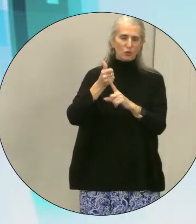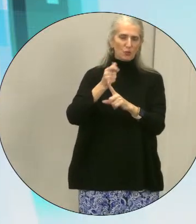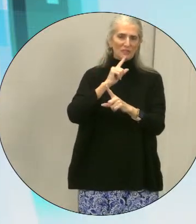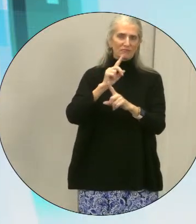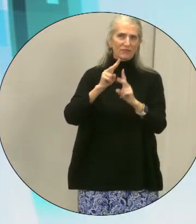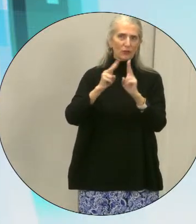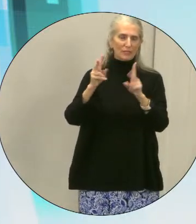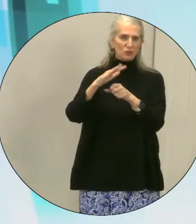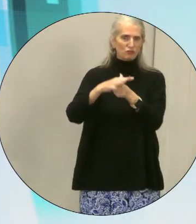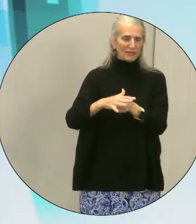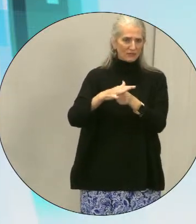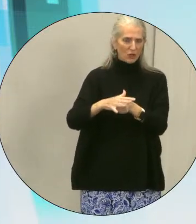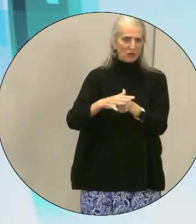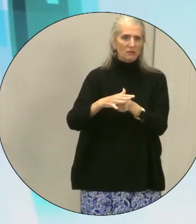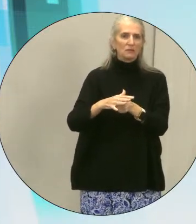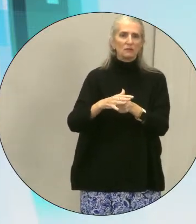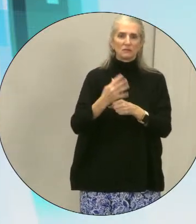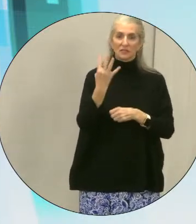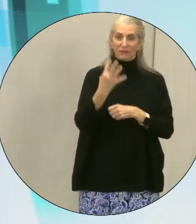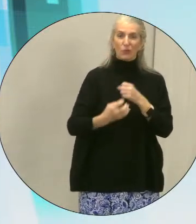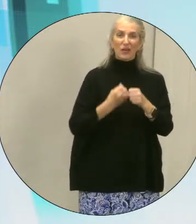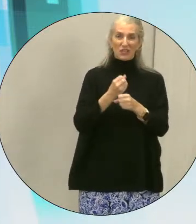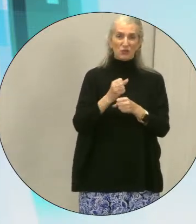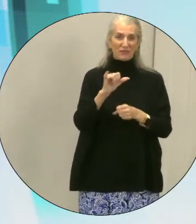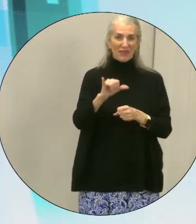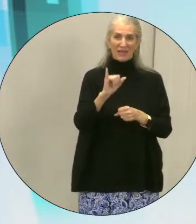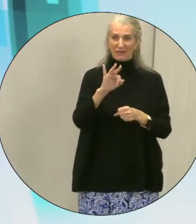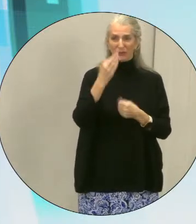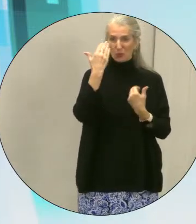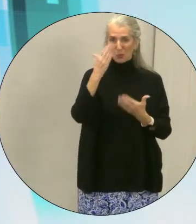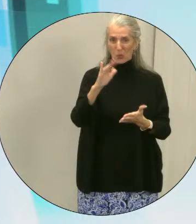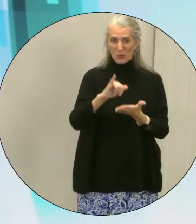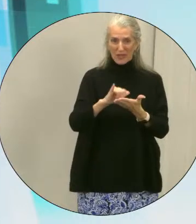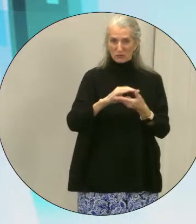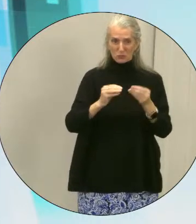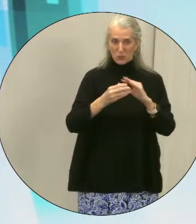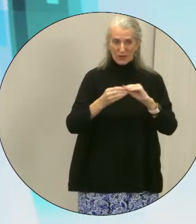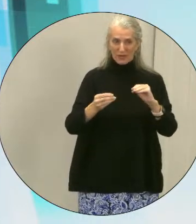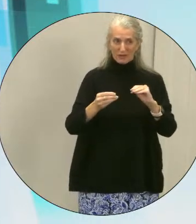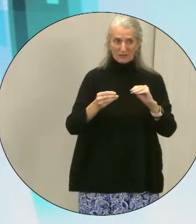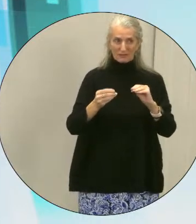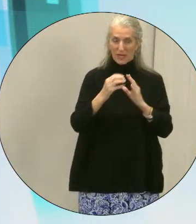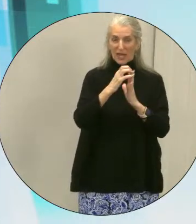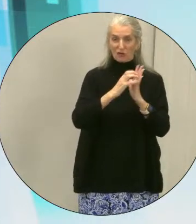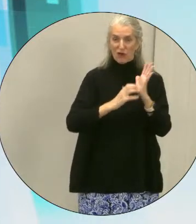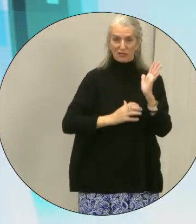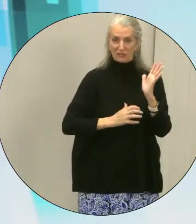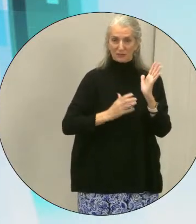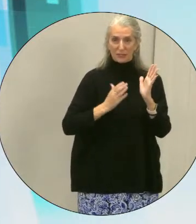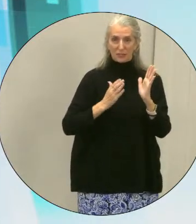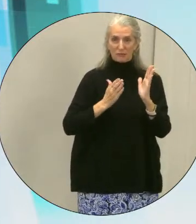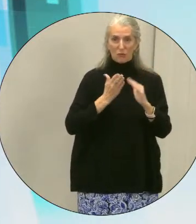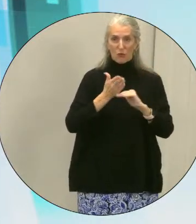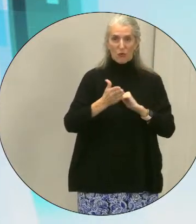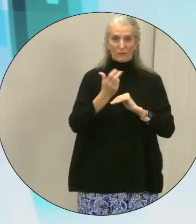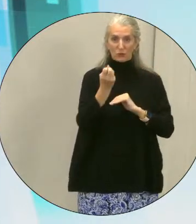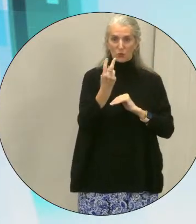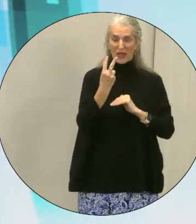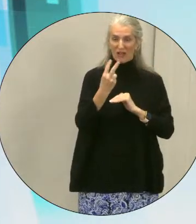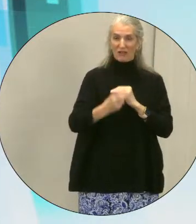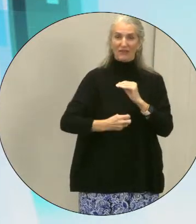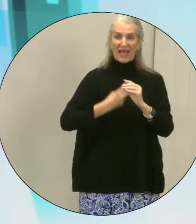stressful. Did 4 years of that. If you don't know that story, I chronicled it over 12 hours on my YouTube